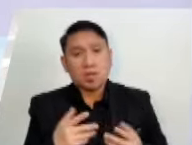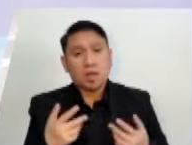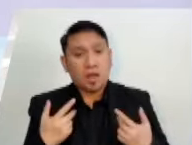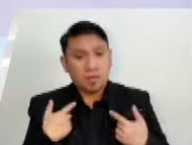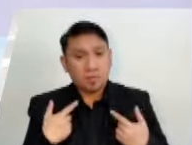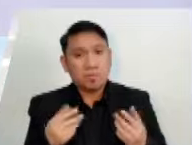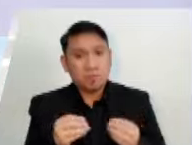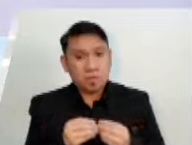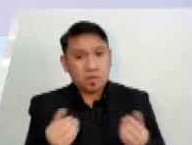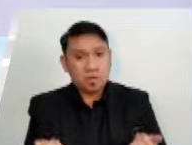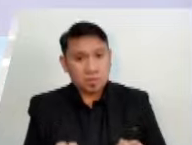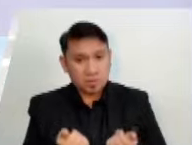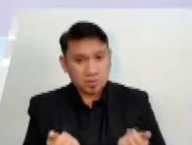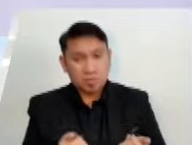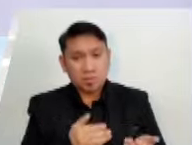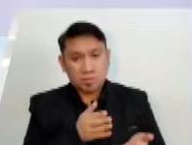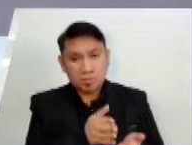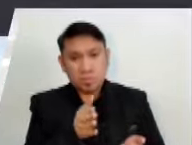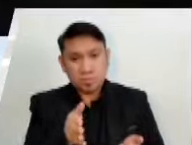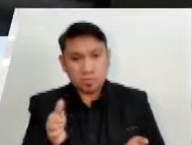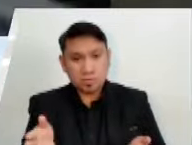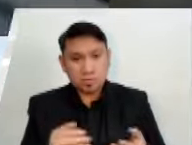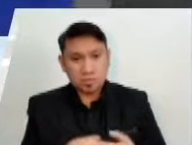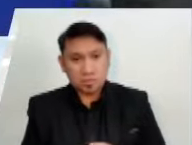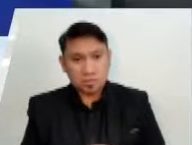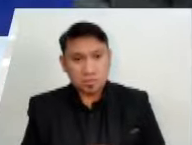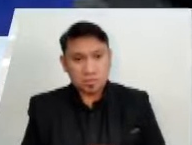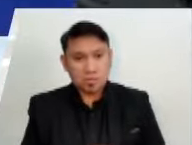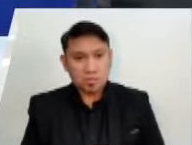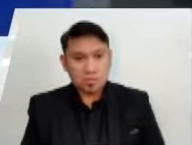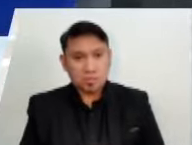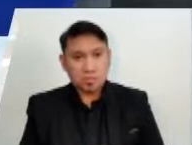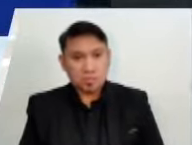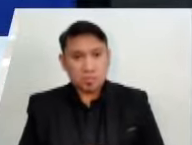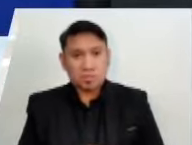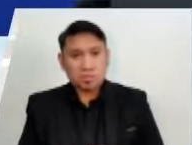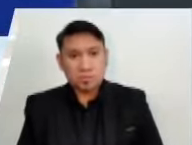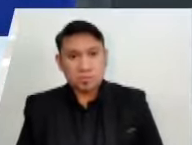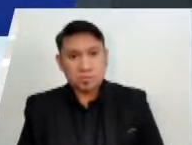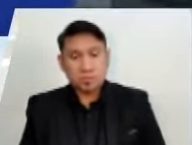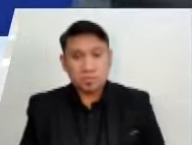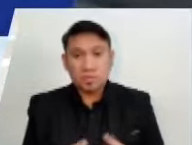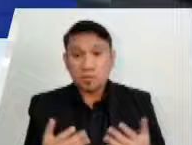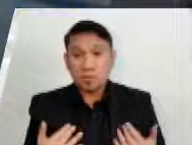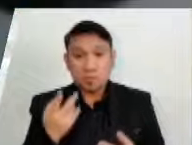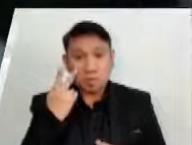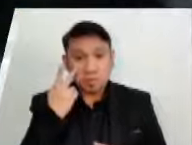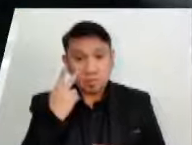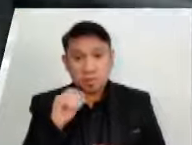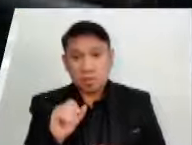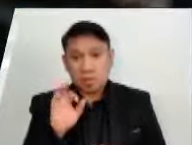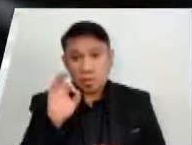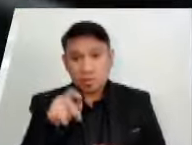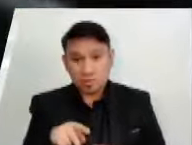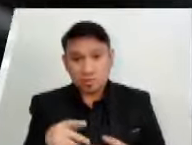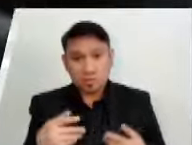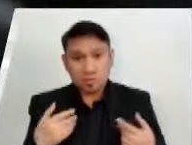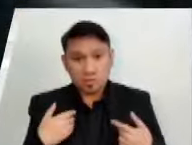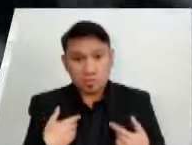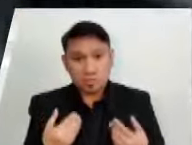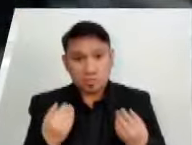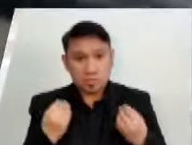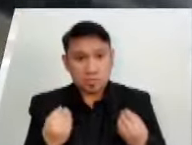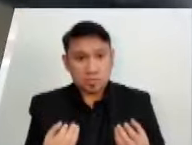mean stationing ships longer than necessary napansin naman daw ng AFP na bumaba ang dami ng mga Chinese